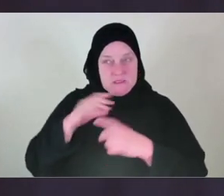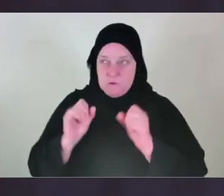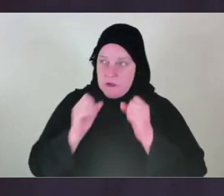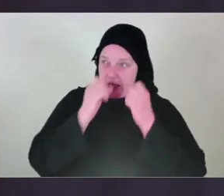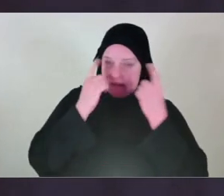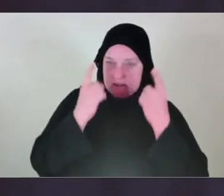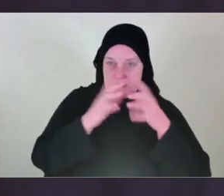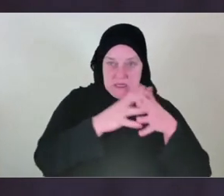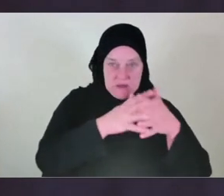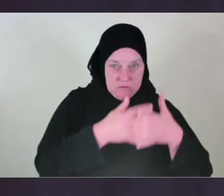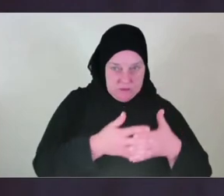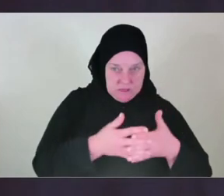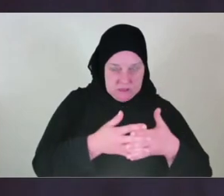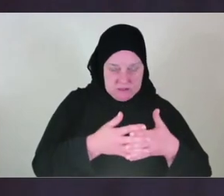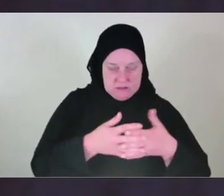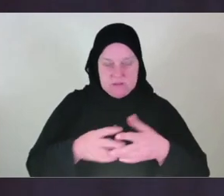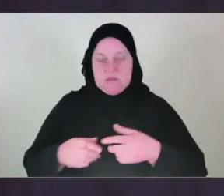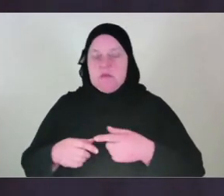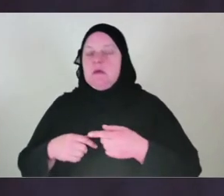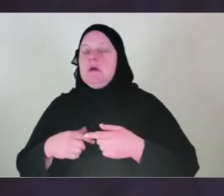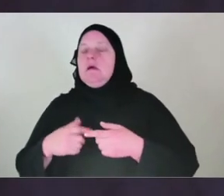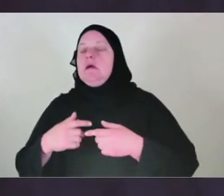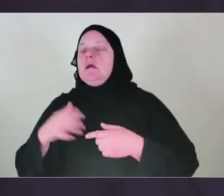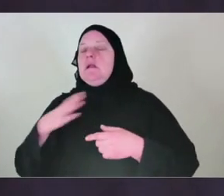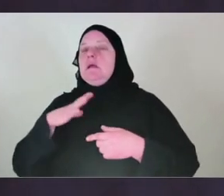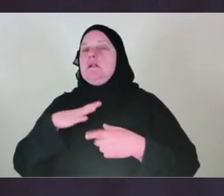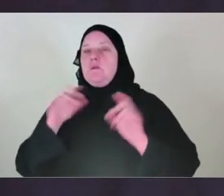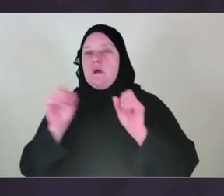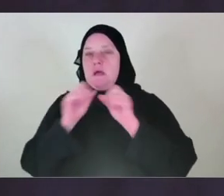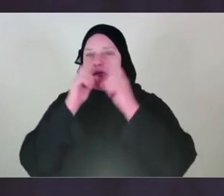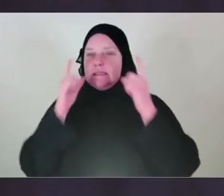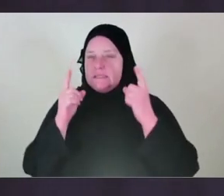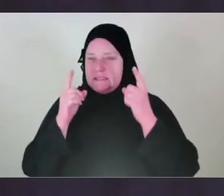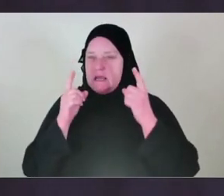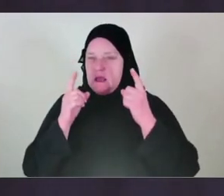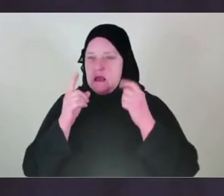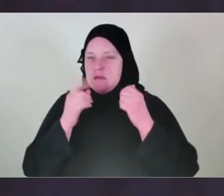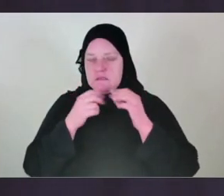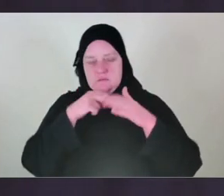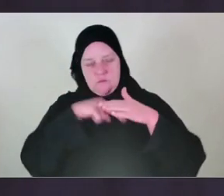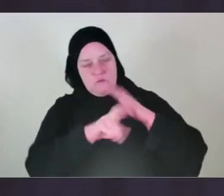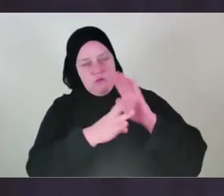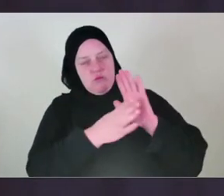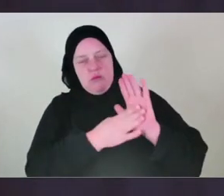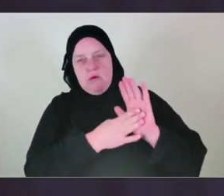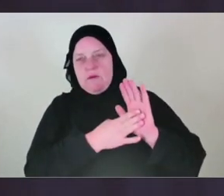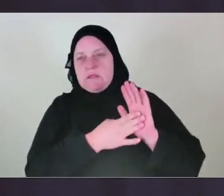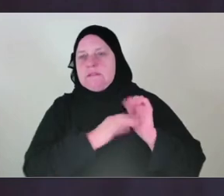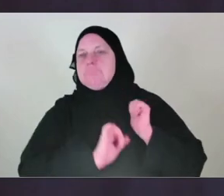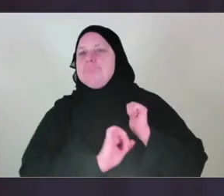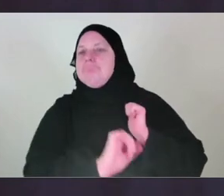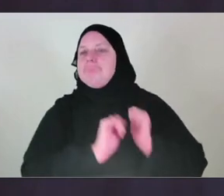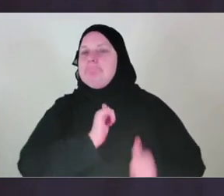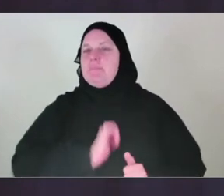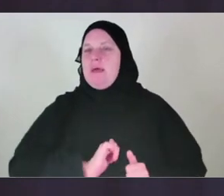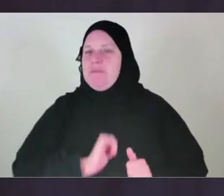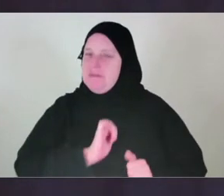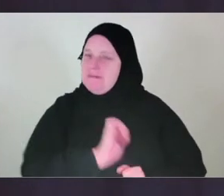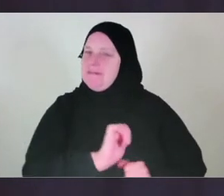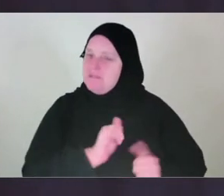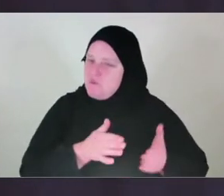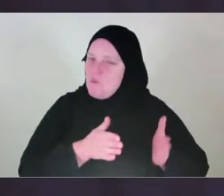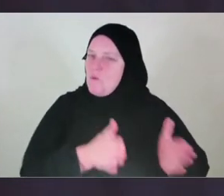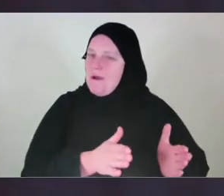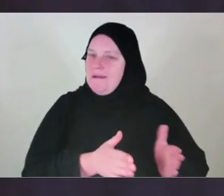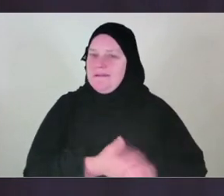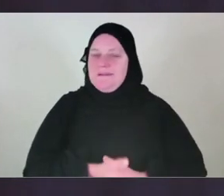he says to you, I don't accept this. I won't accept this. This is not right. You say a